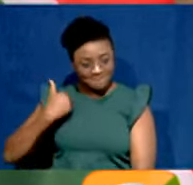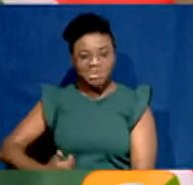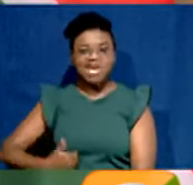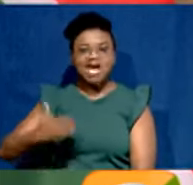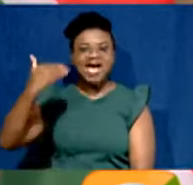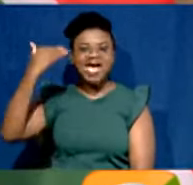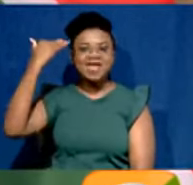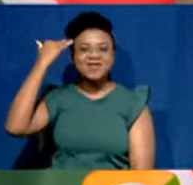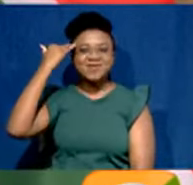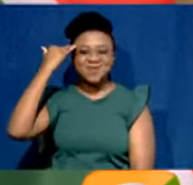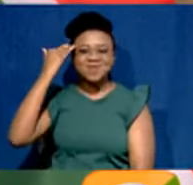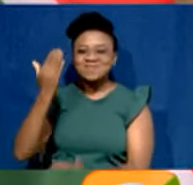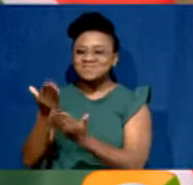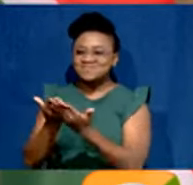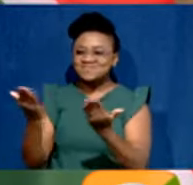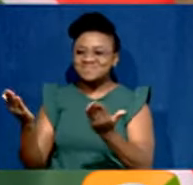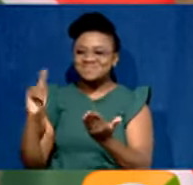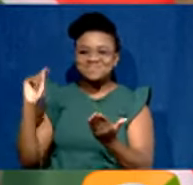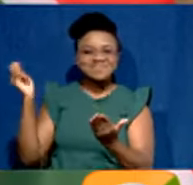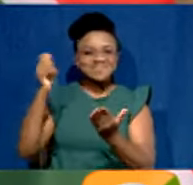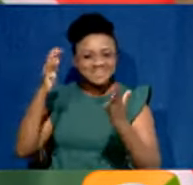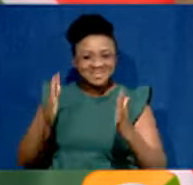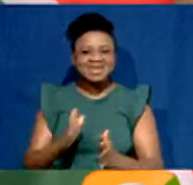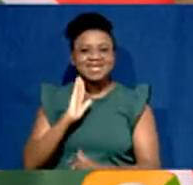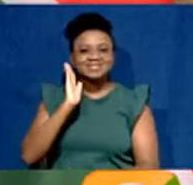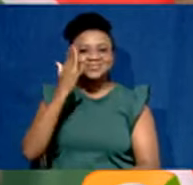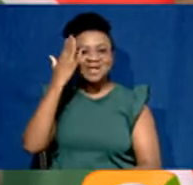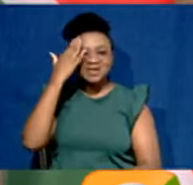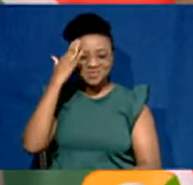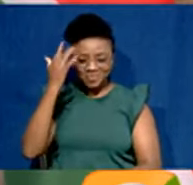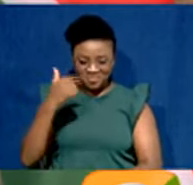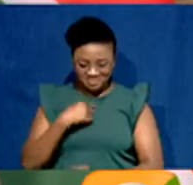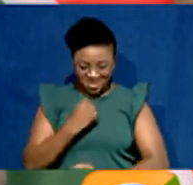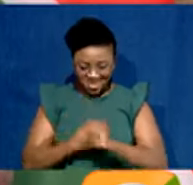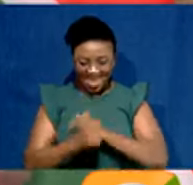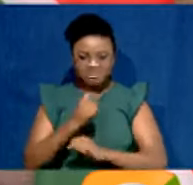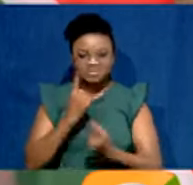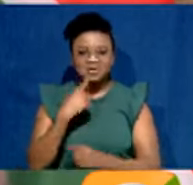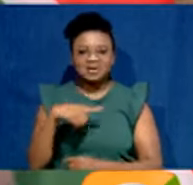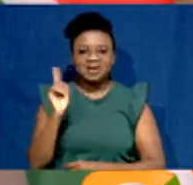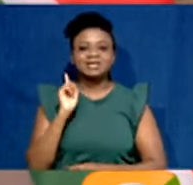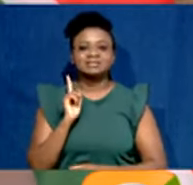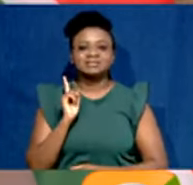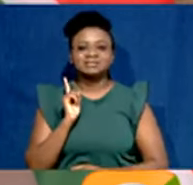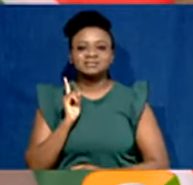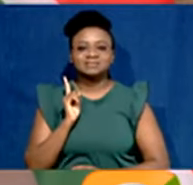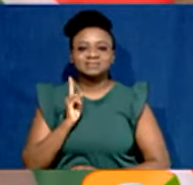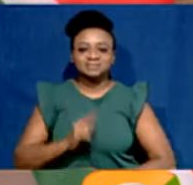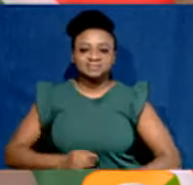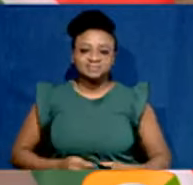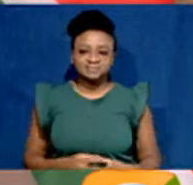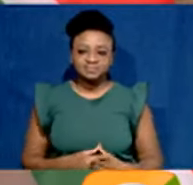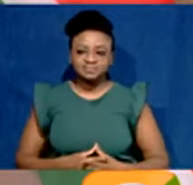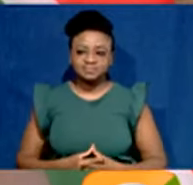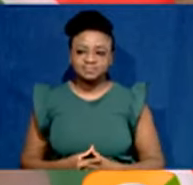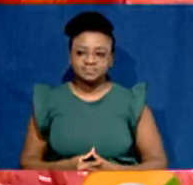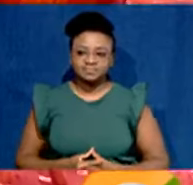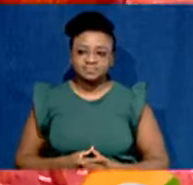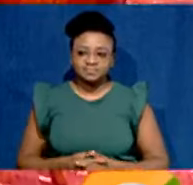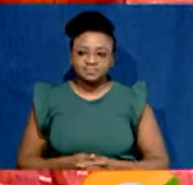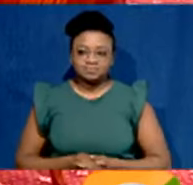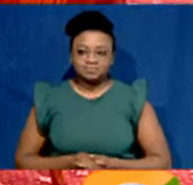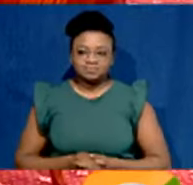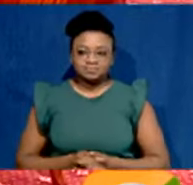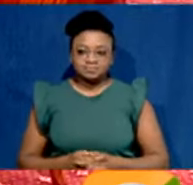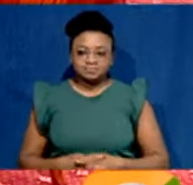finally the people of Kenya will know that I did the right thing and they will reward me accordingly. Sam, maybe just the question that still all remains. Of just a